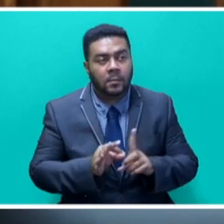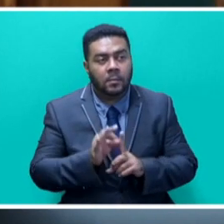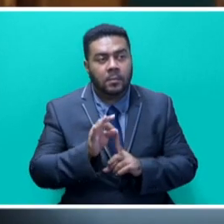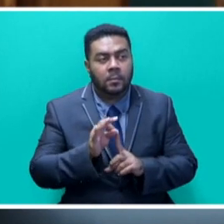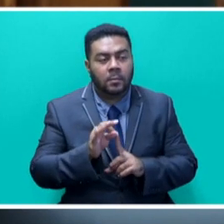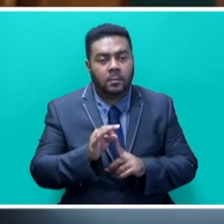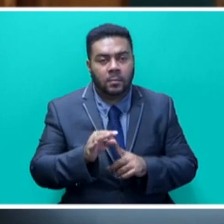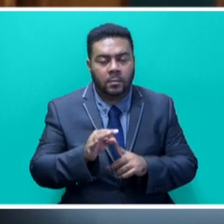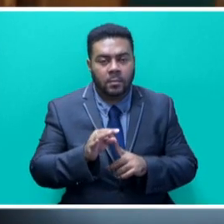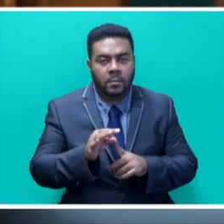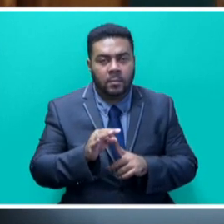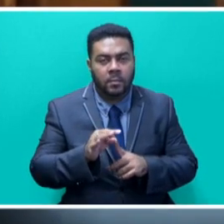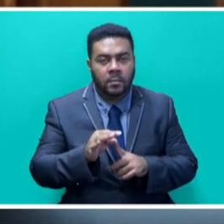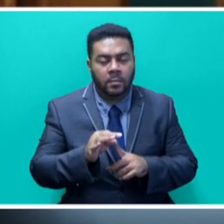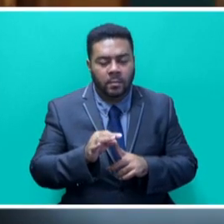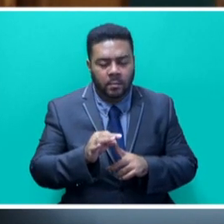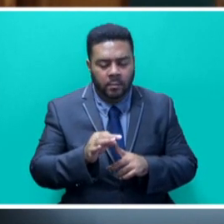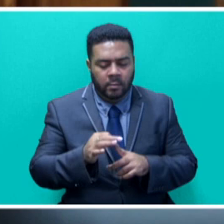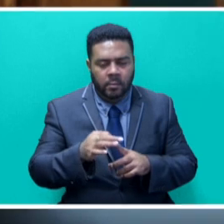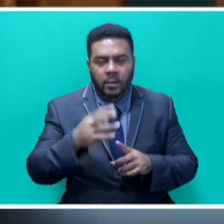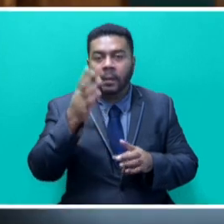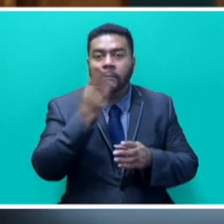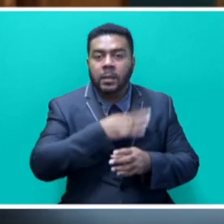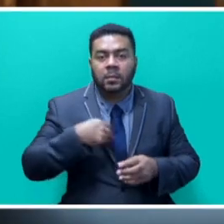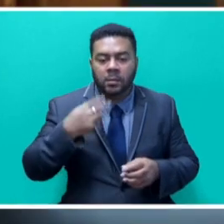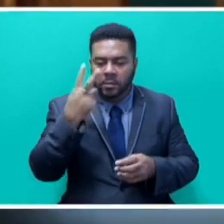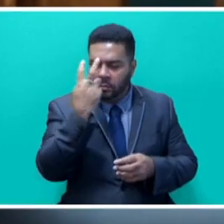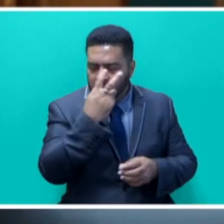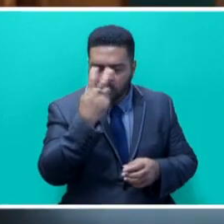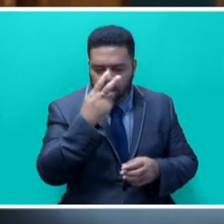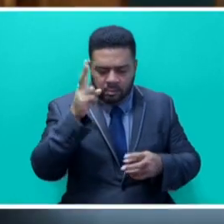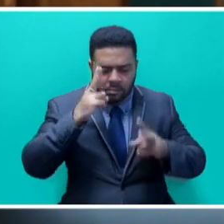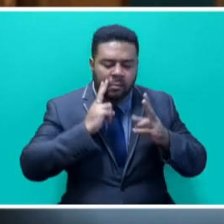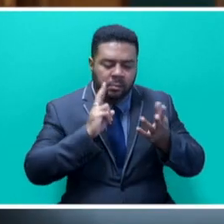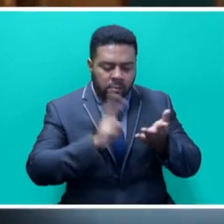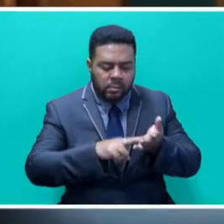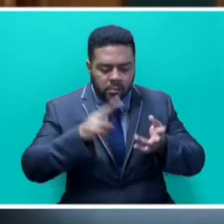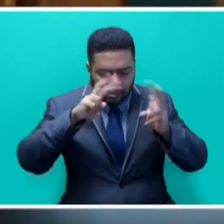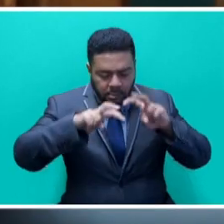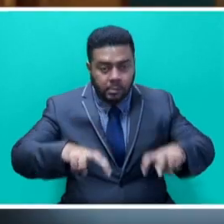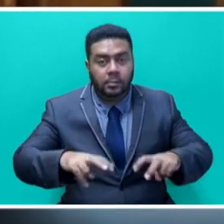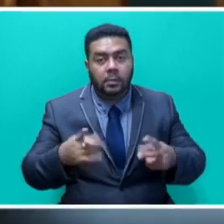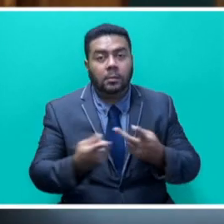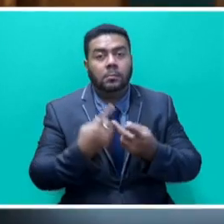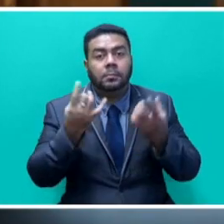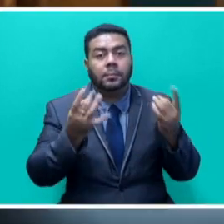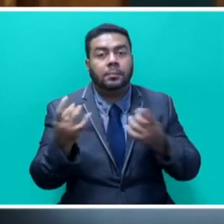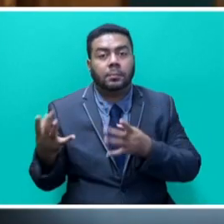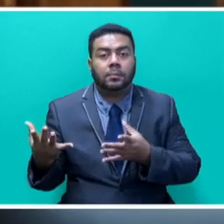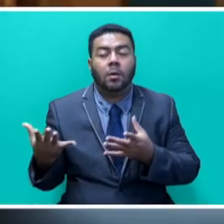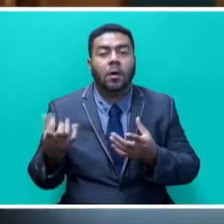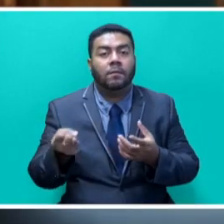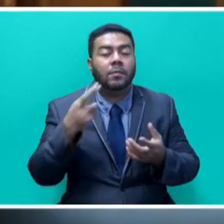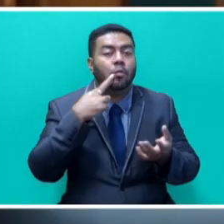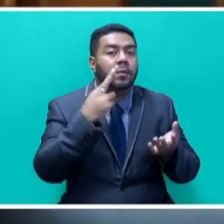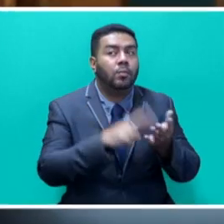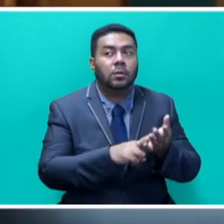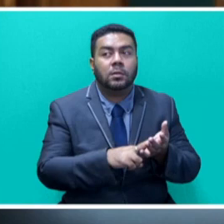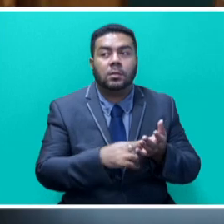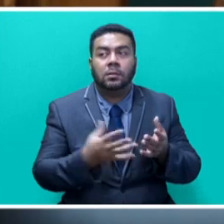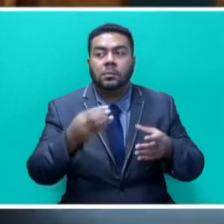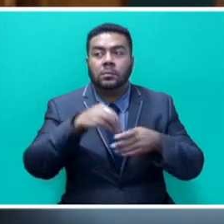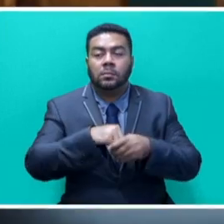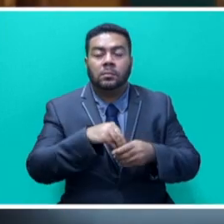Ministry's monitoring, reporting and verification capabilities in preparation for the reporting obligations under the